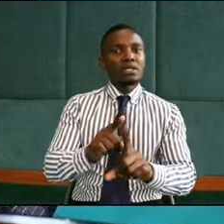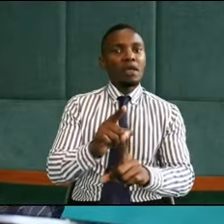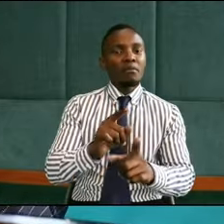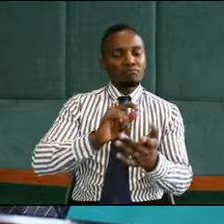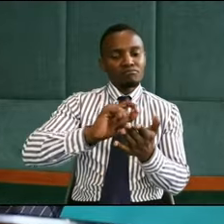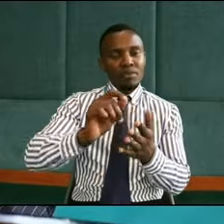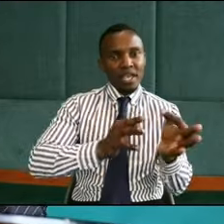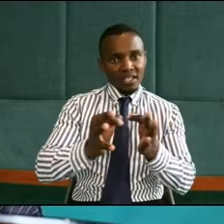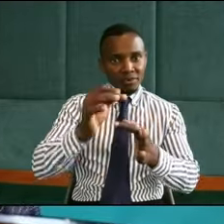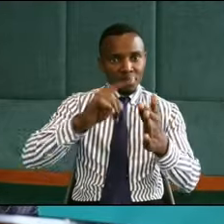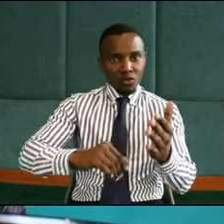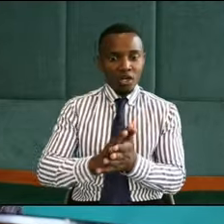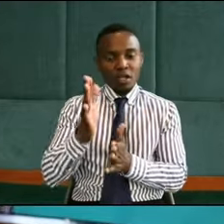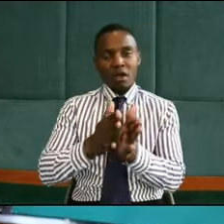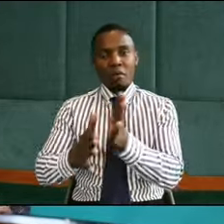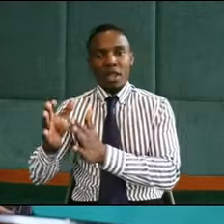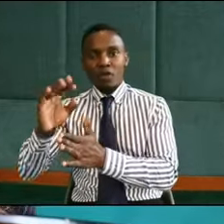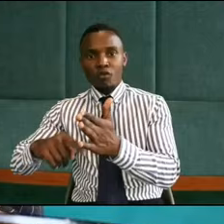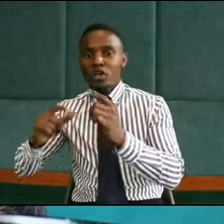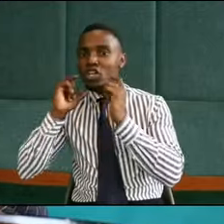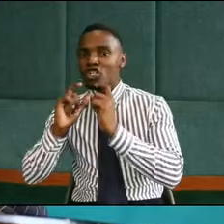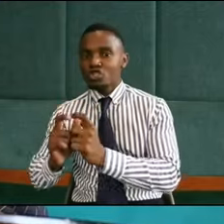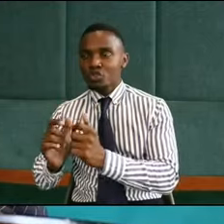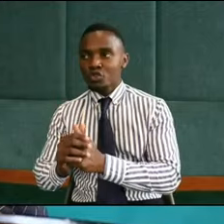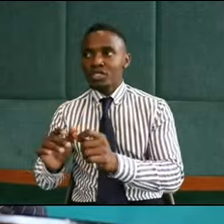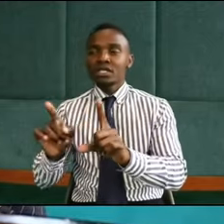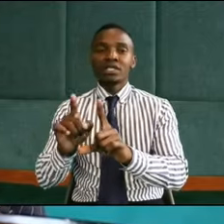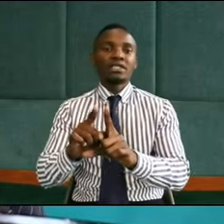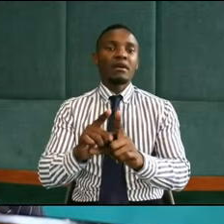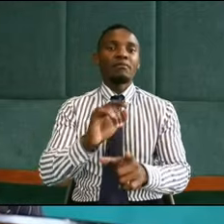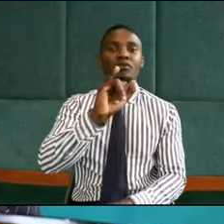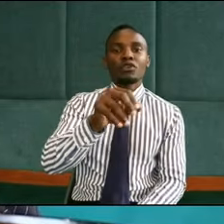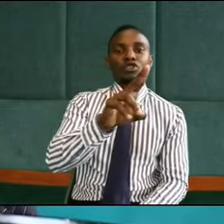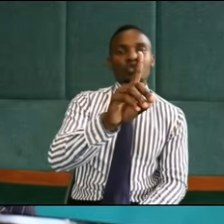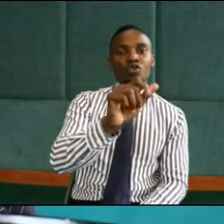the Jewish leaders and Judas' offer to betray Jesus.